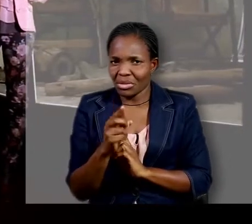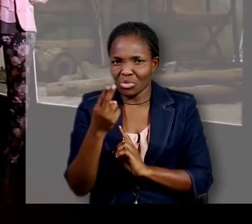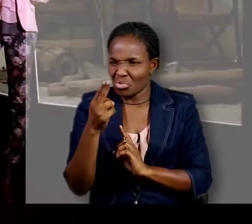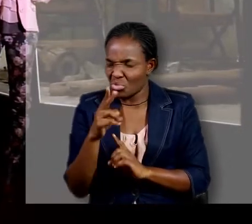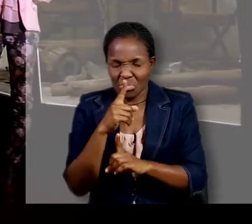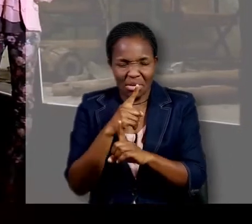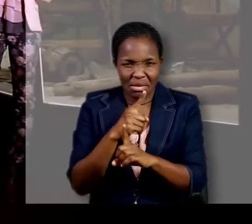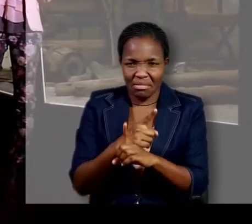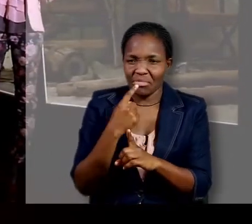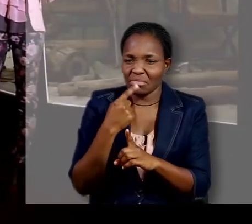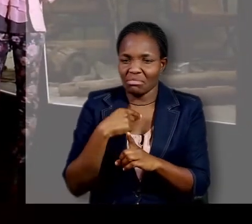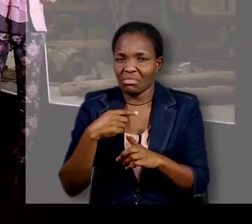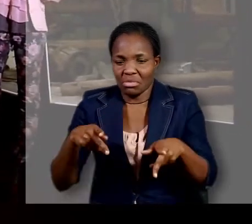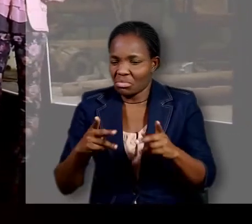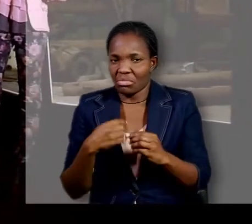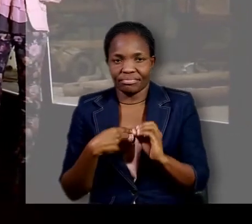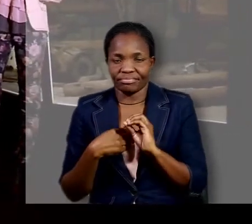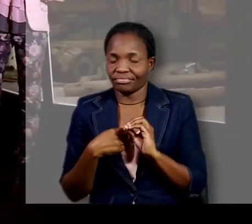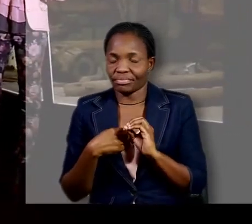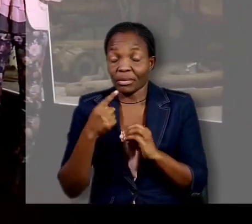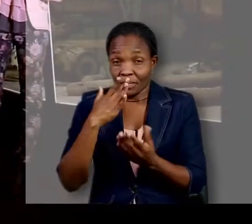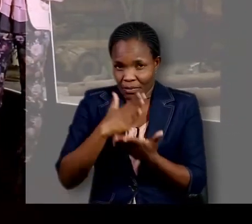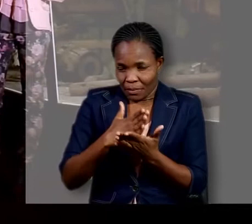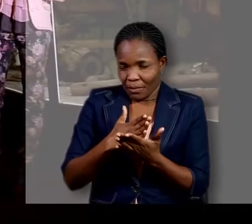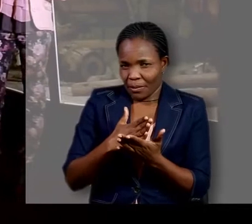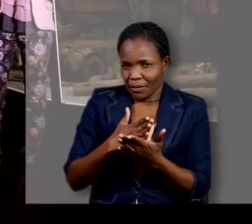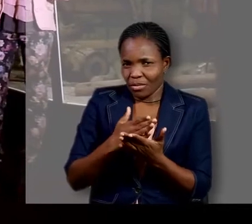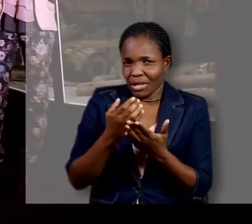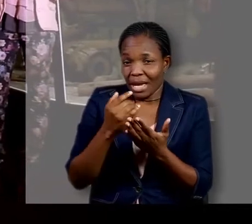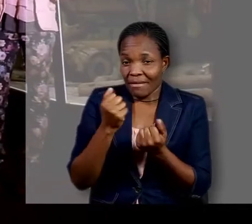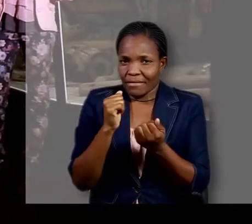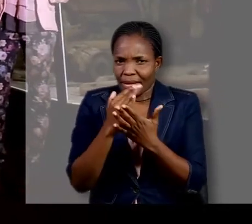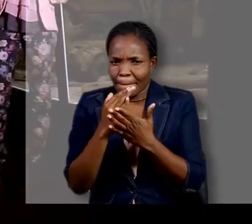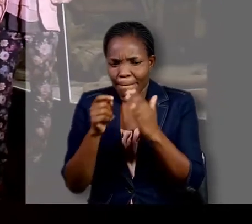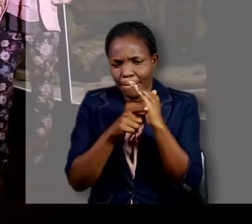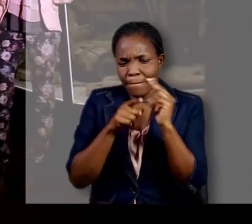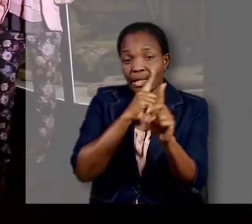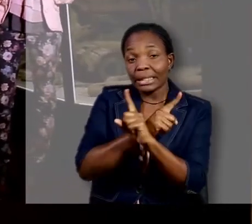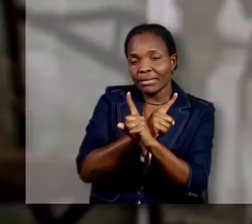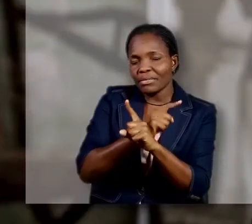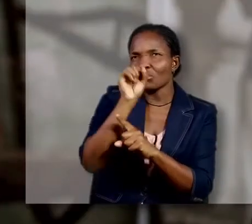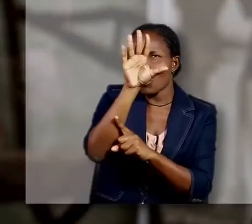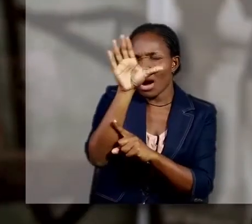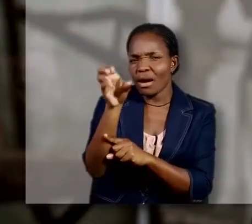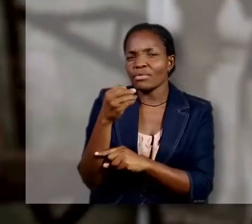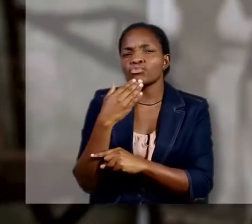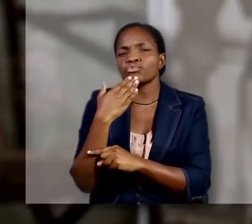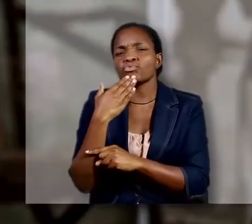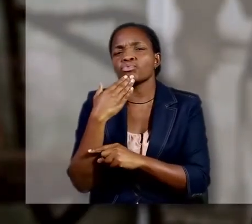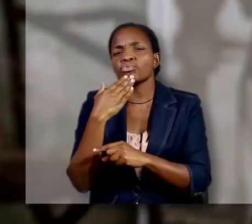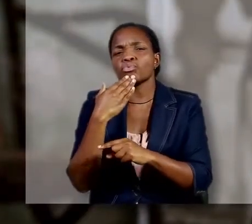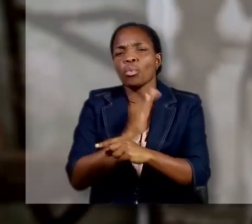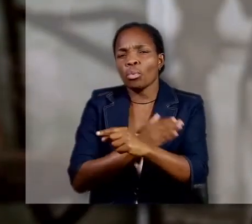governments in Africa whose authority can hardly be described as responsible to the people. The